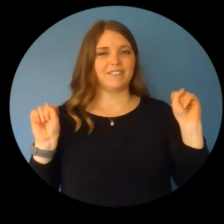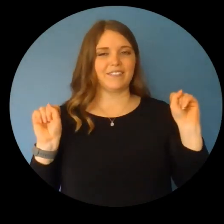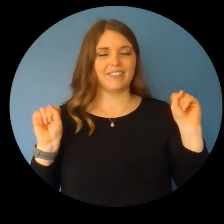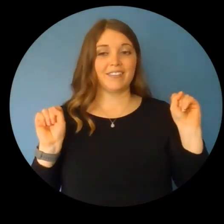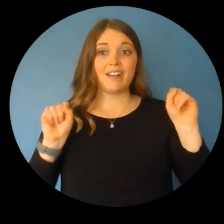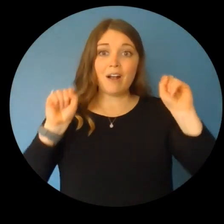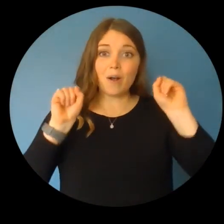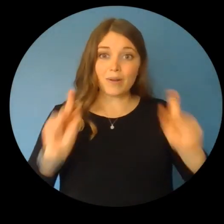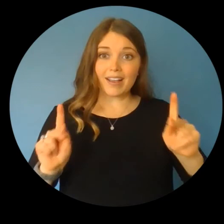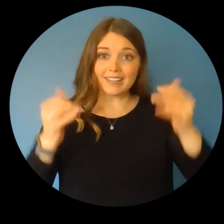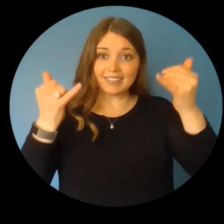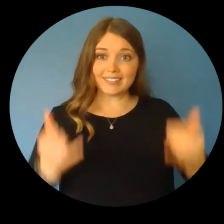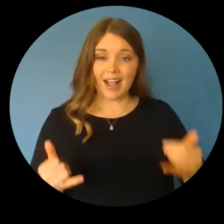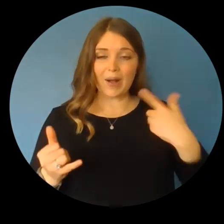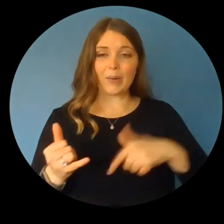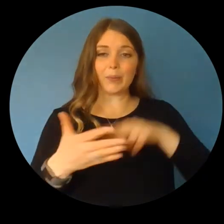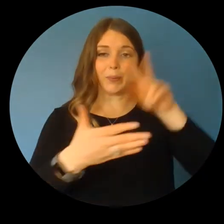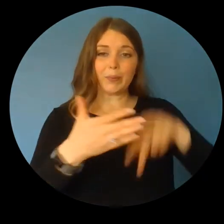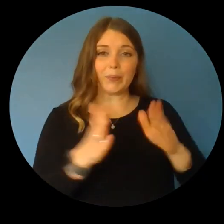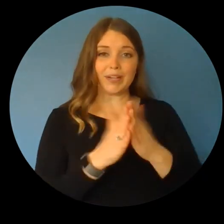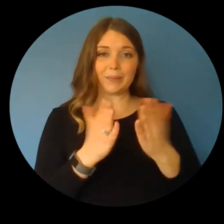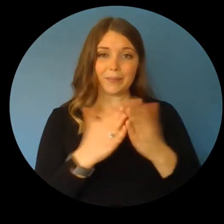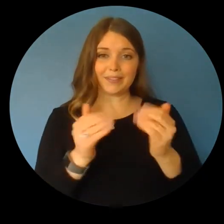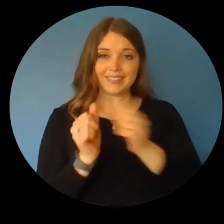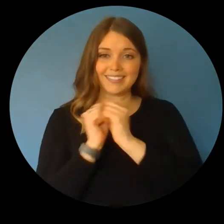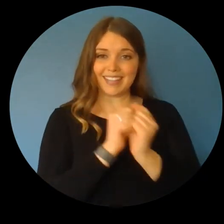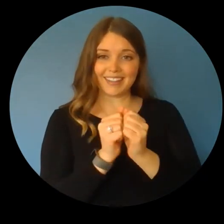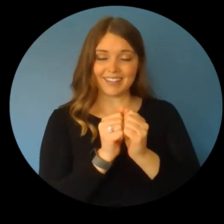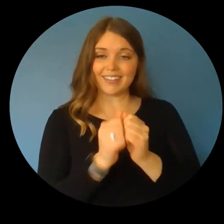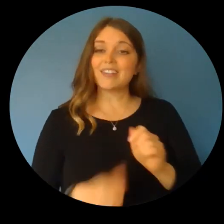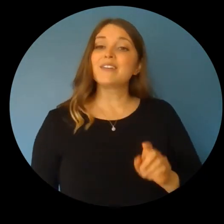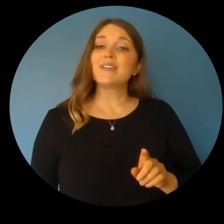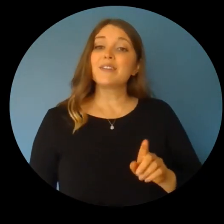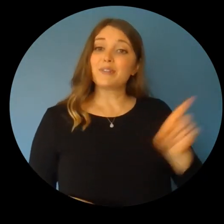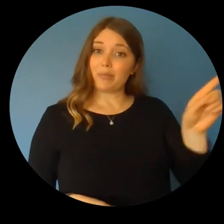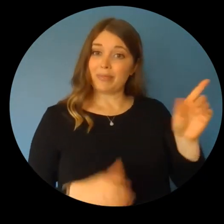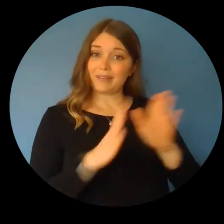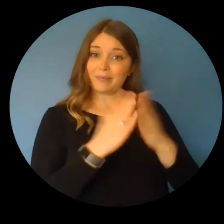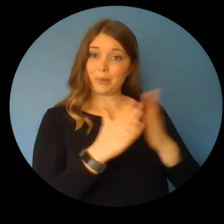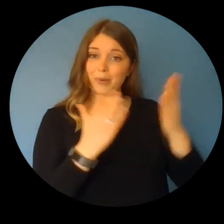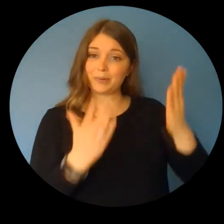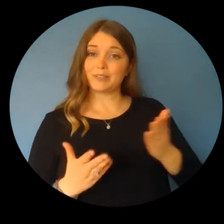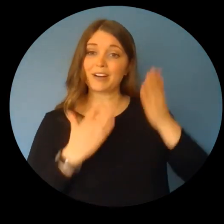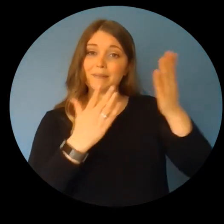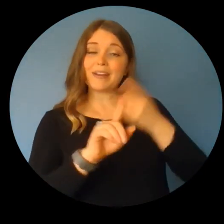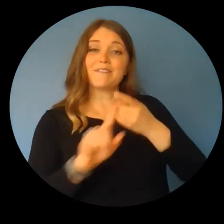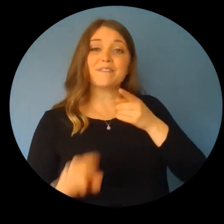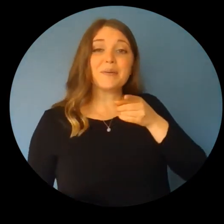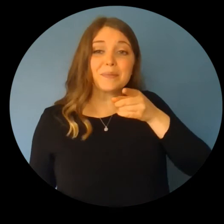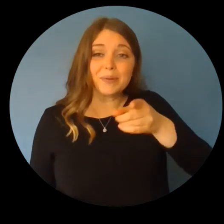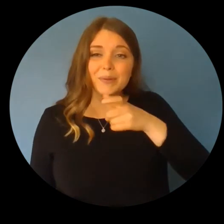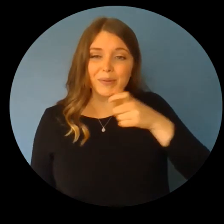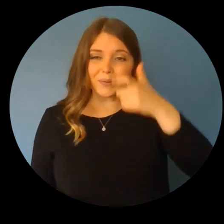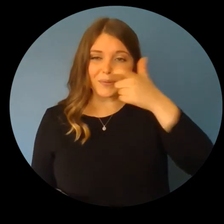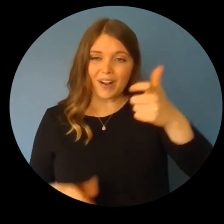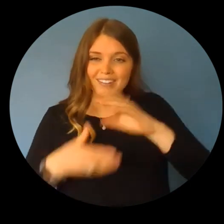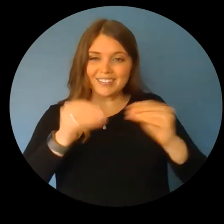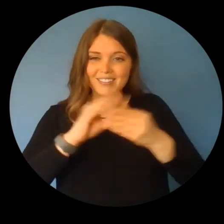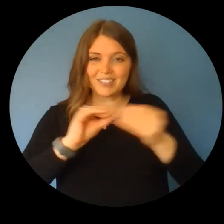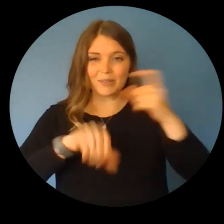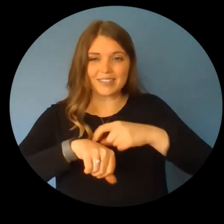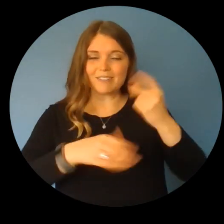that, let's read a book together. So this was a book that was recommended by one of you who watched one of my story times a couple weeks